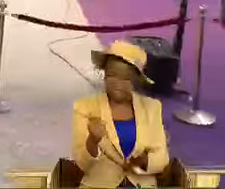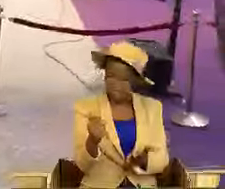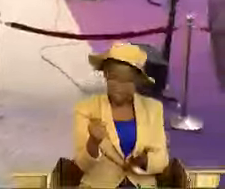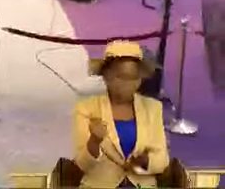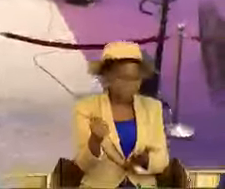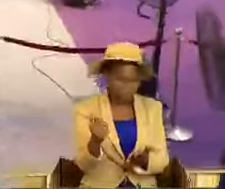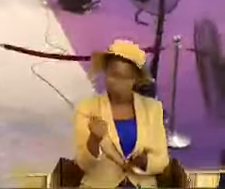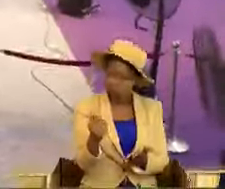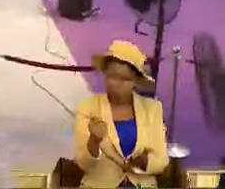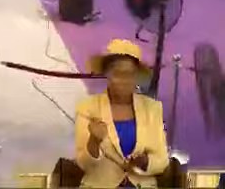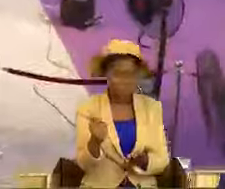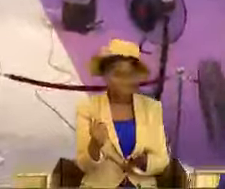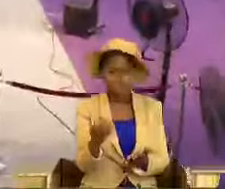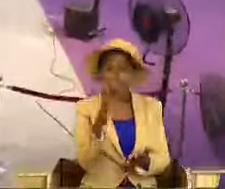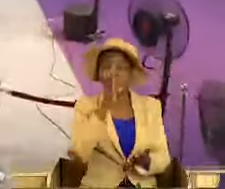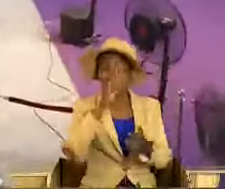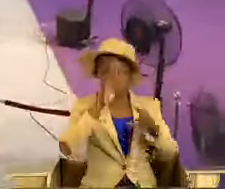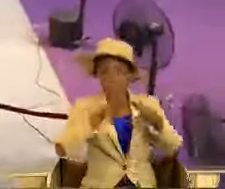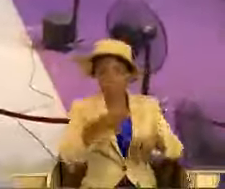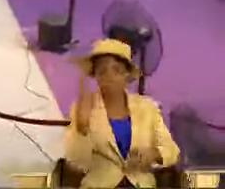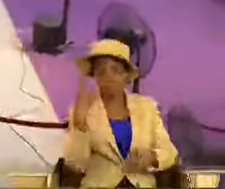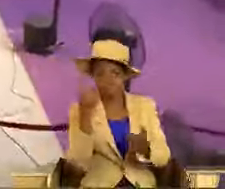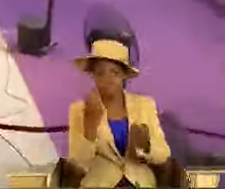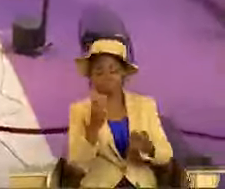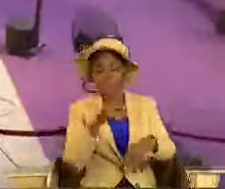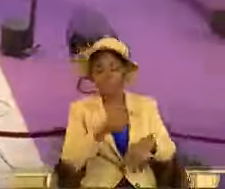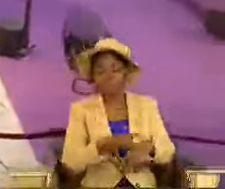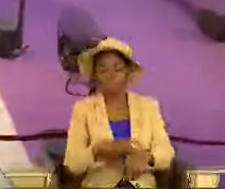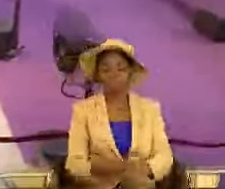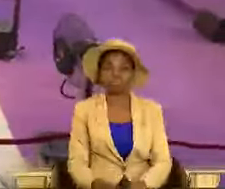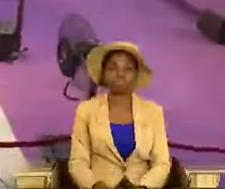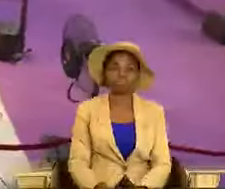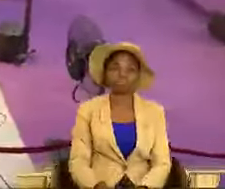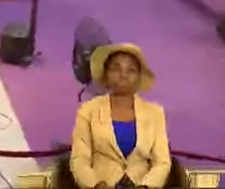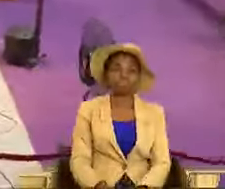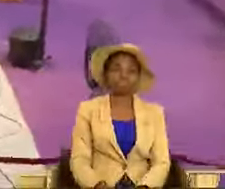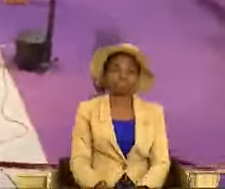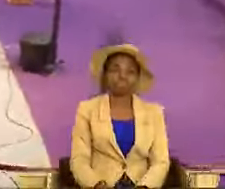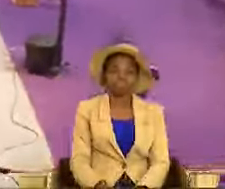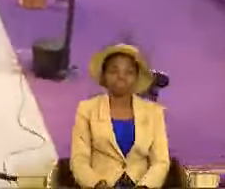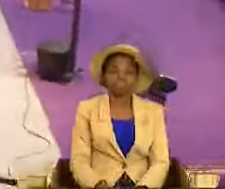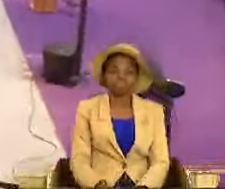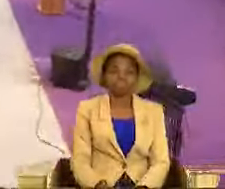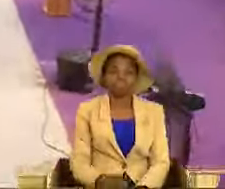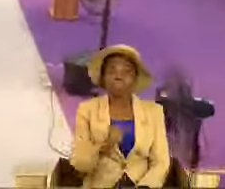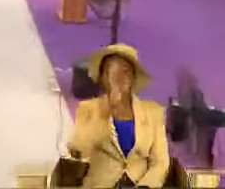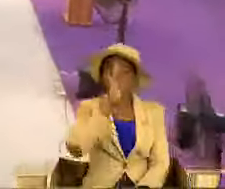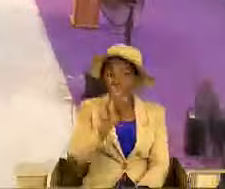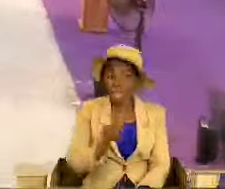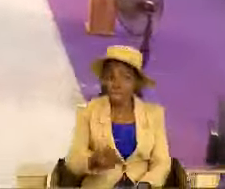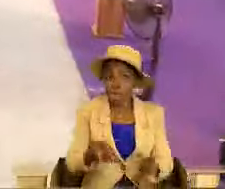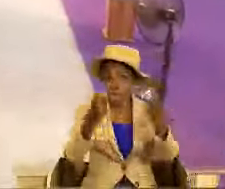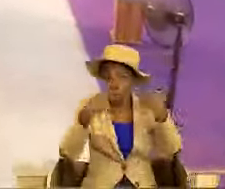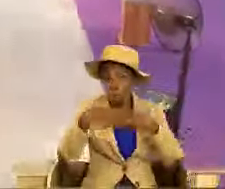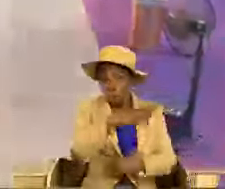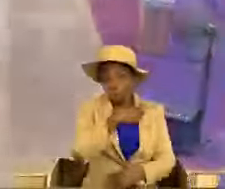Jesus have your SE for a few minutes more by come and see